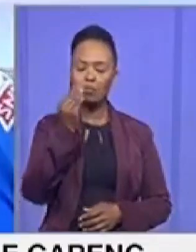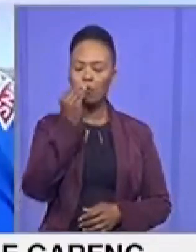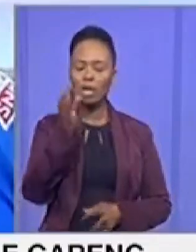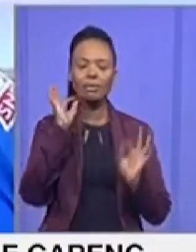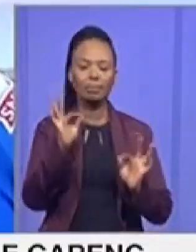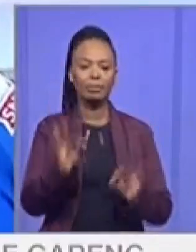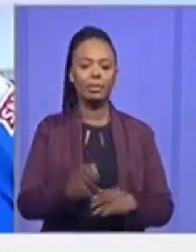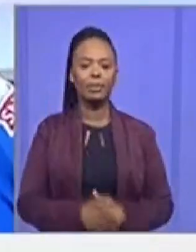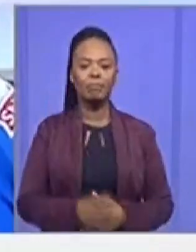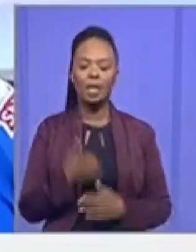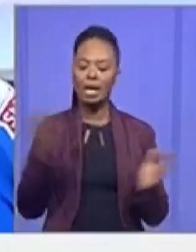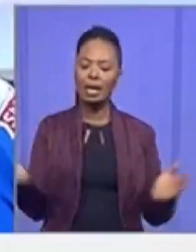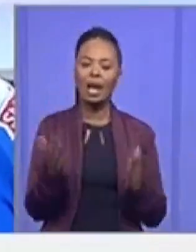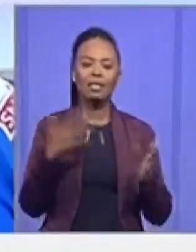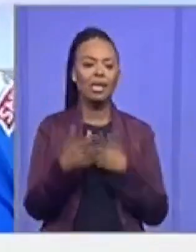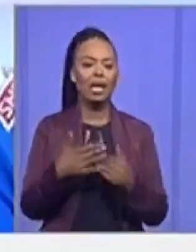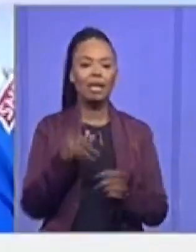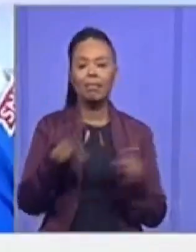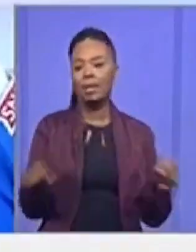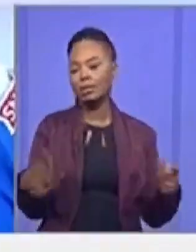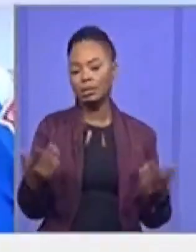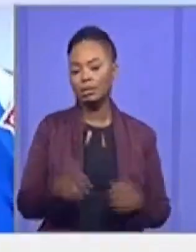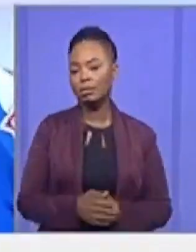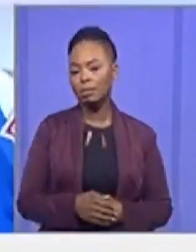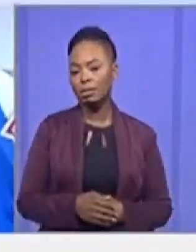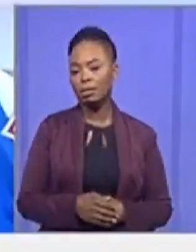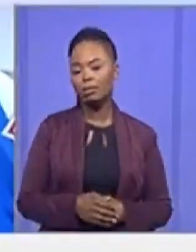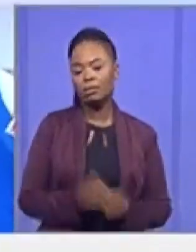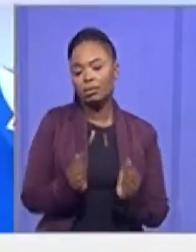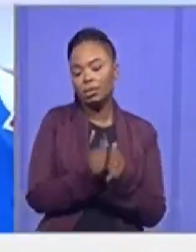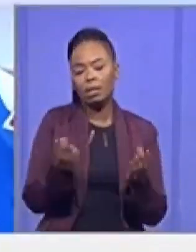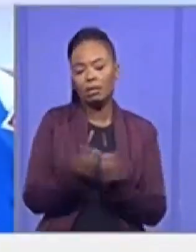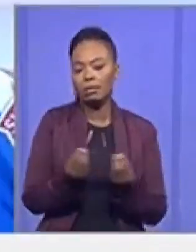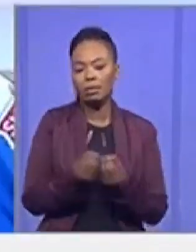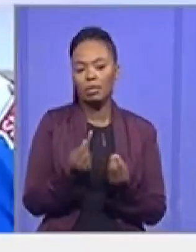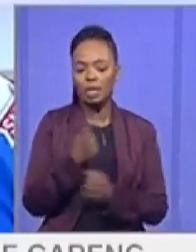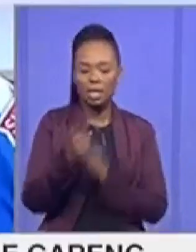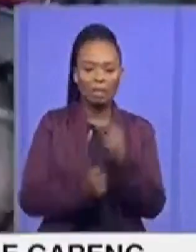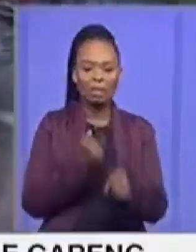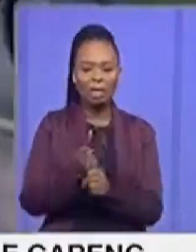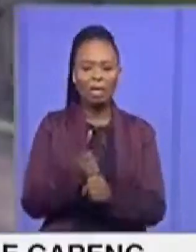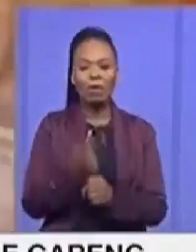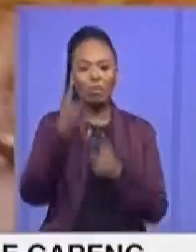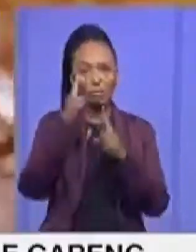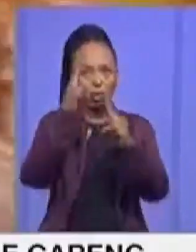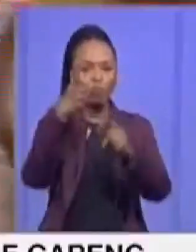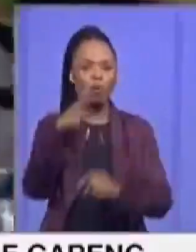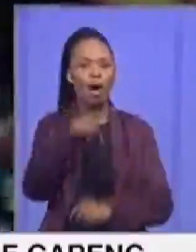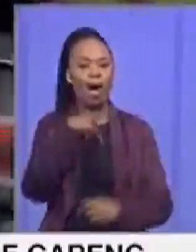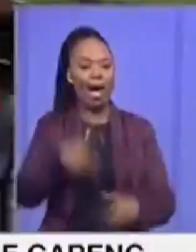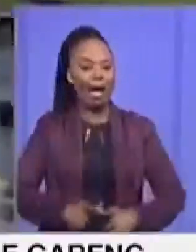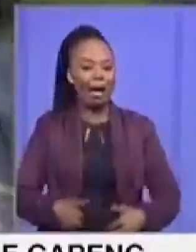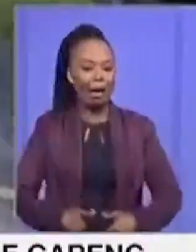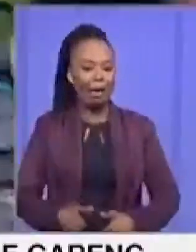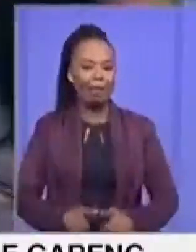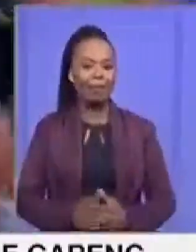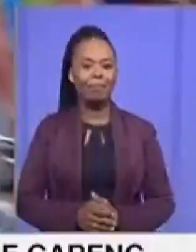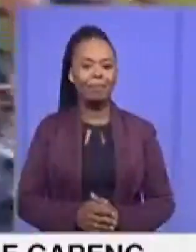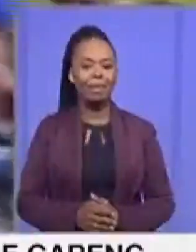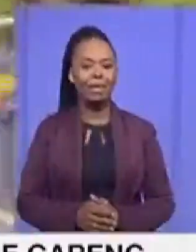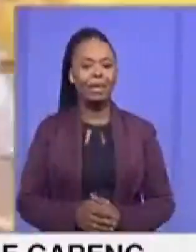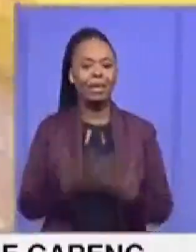I encourage anybody and everybody to start preparing for next year's extreme ride for hunger. Leto lena la bapalami ba